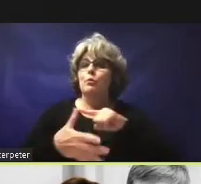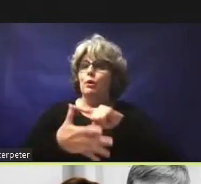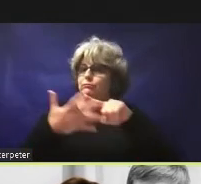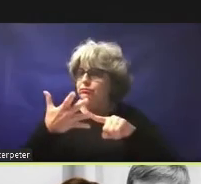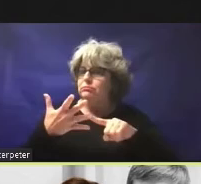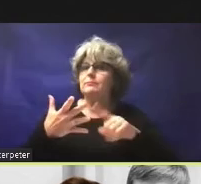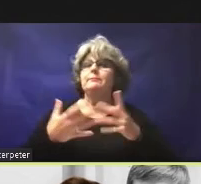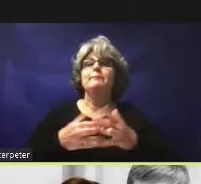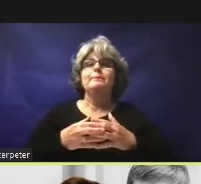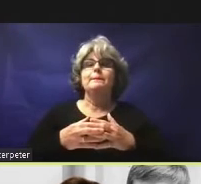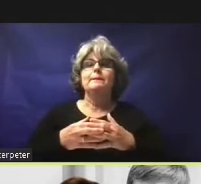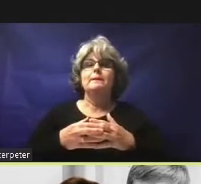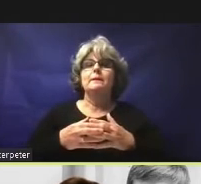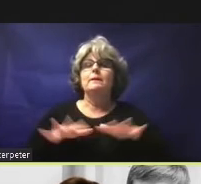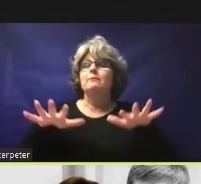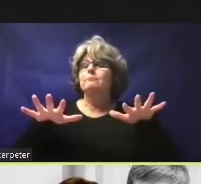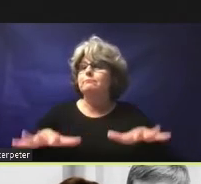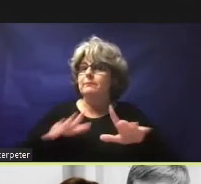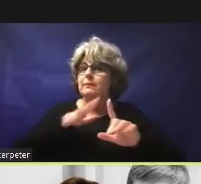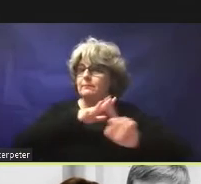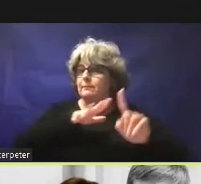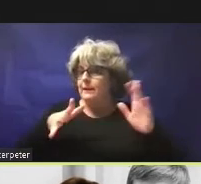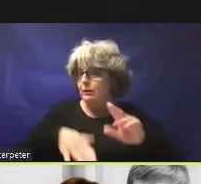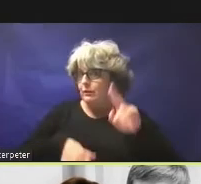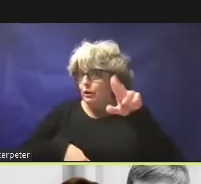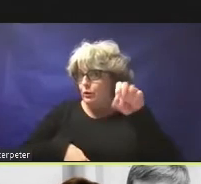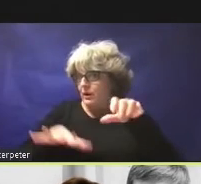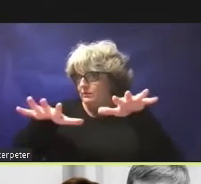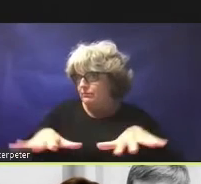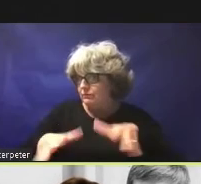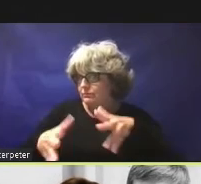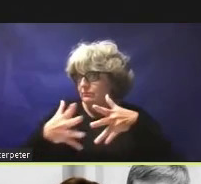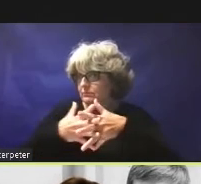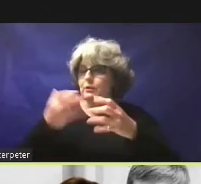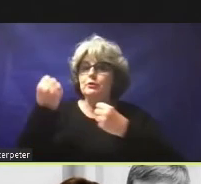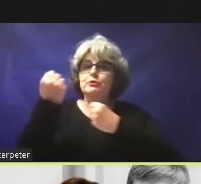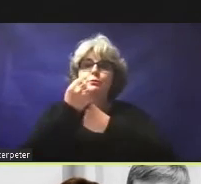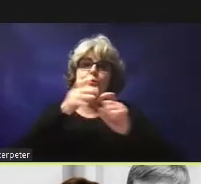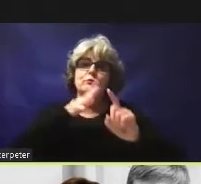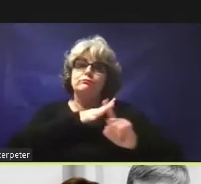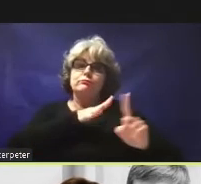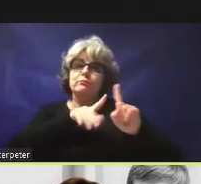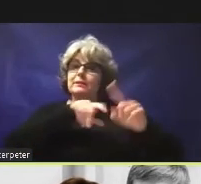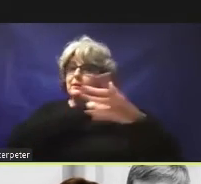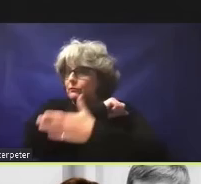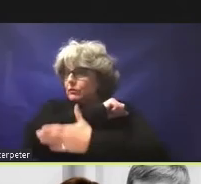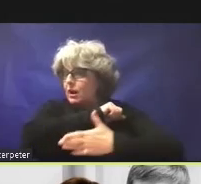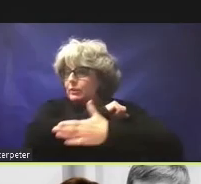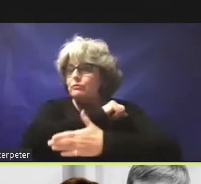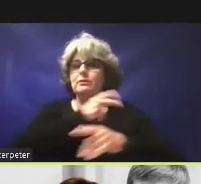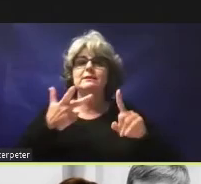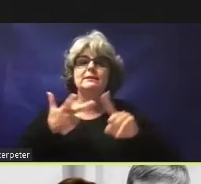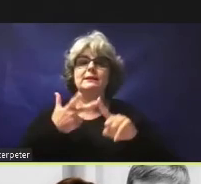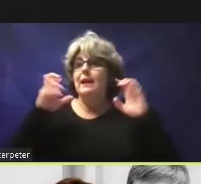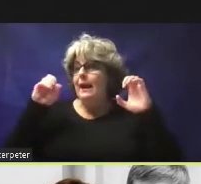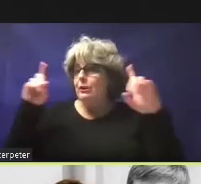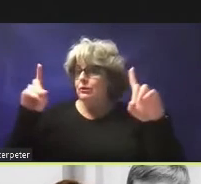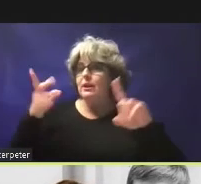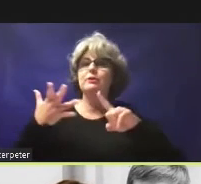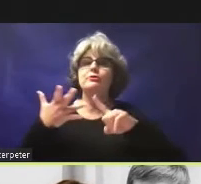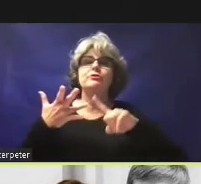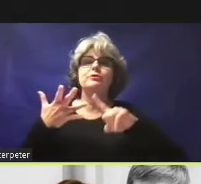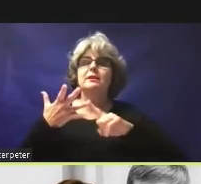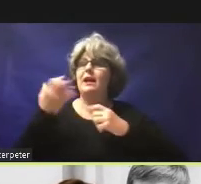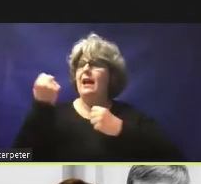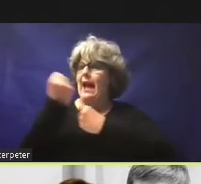areas: resettlement of refugees here in the US, support for refugees overseas, education,